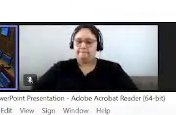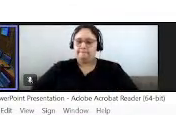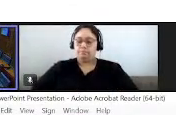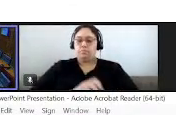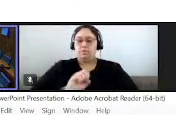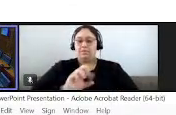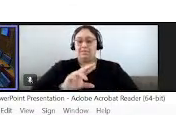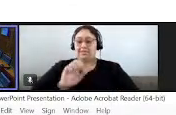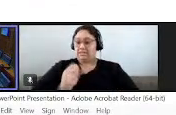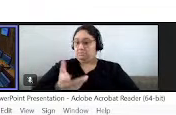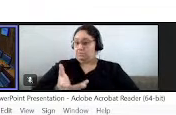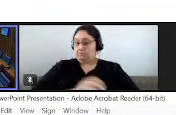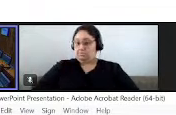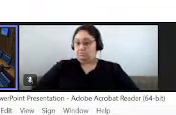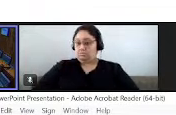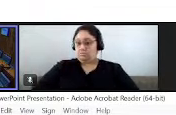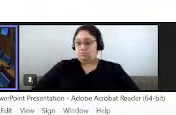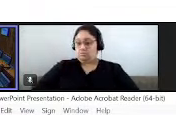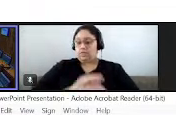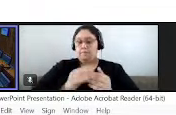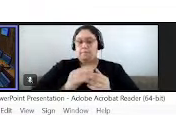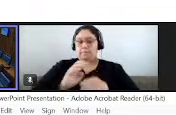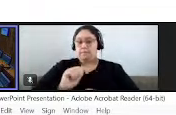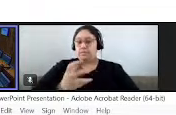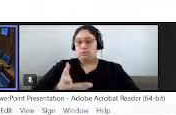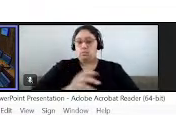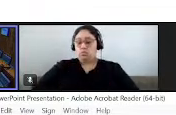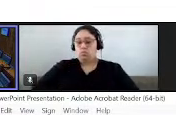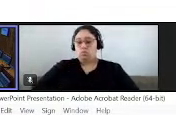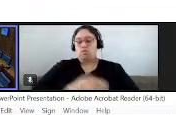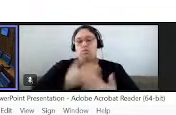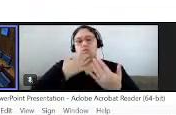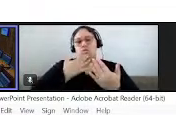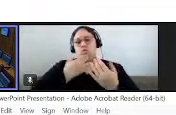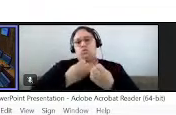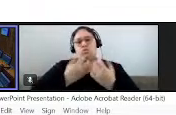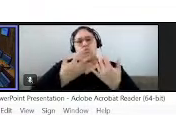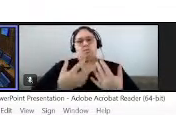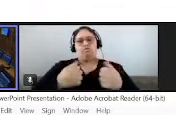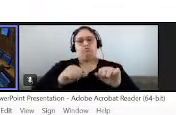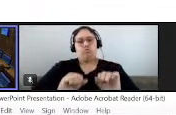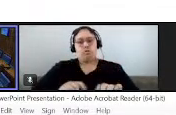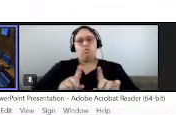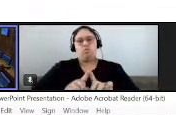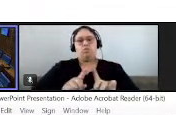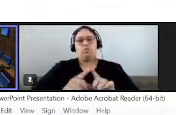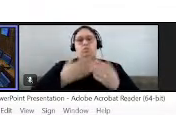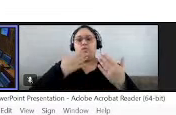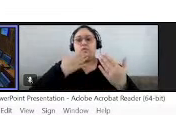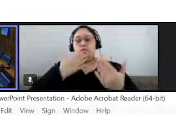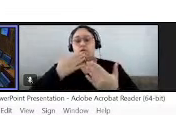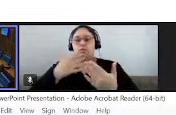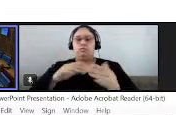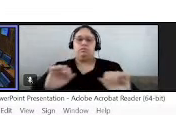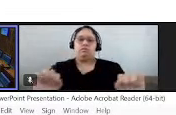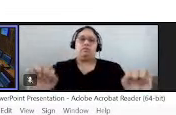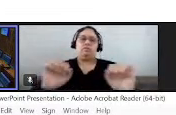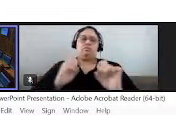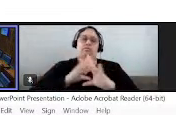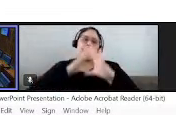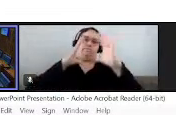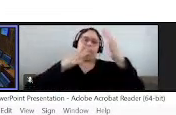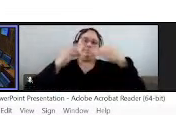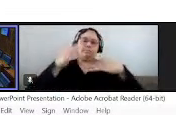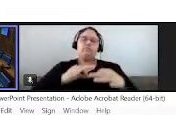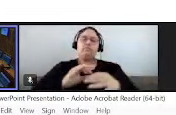Mr. Sasman, Member Maseko. Thank you very much, Chair, and also thanks for the clarity.